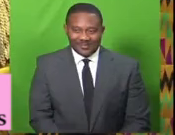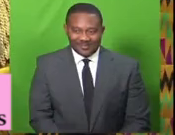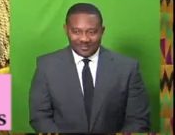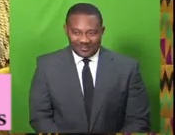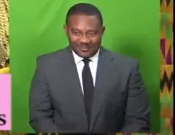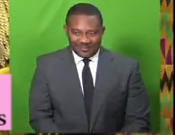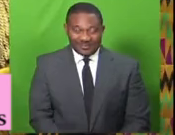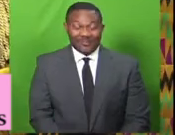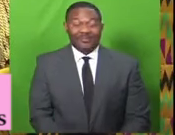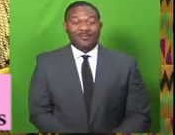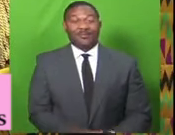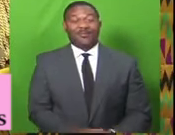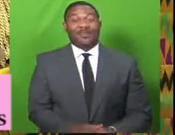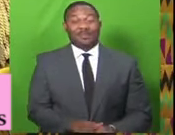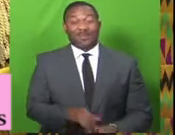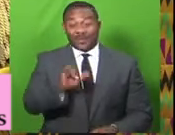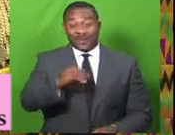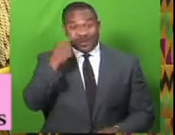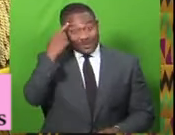as a